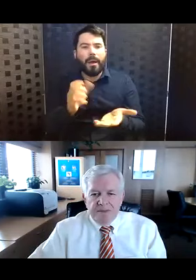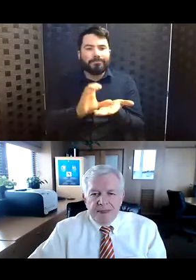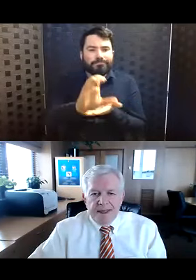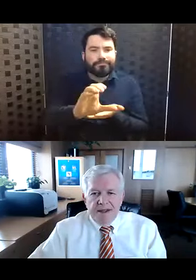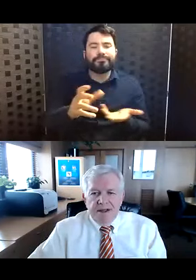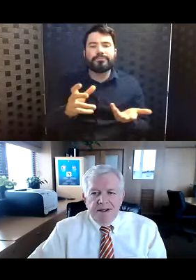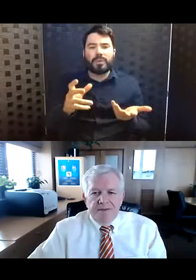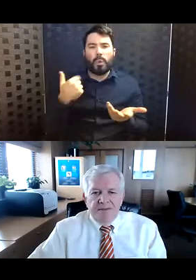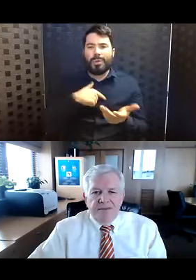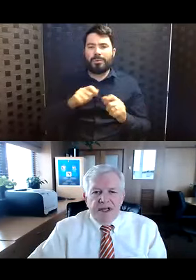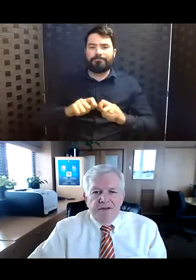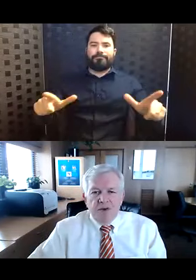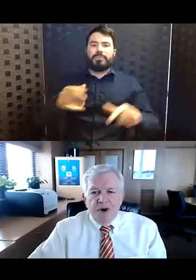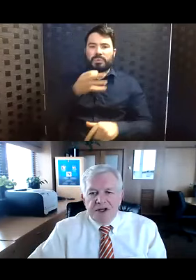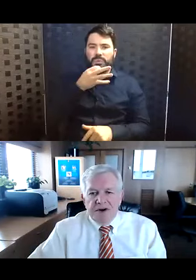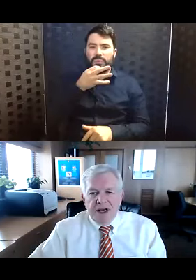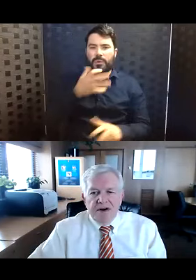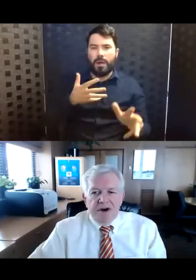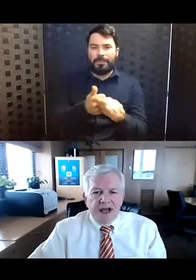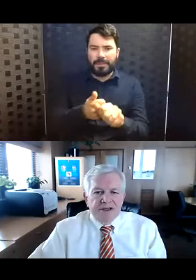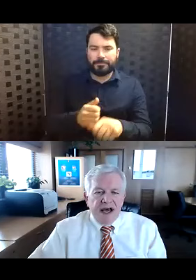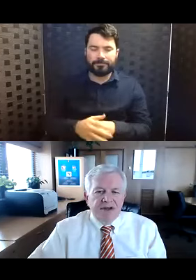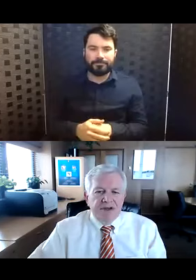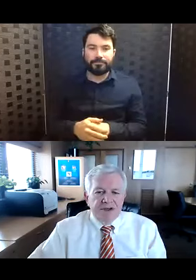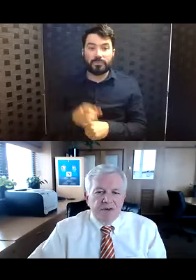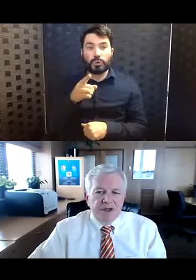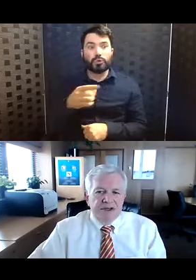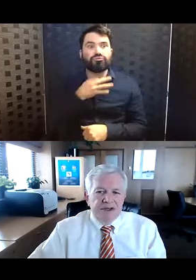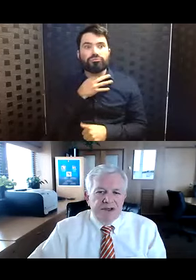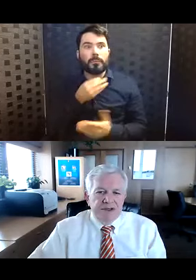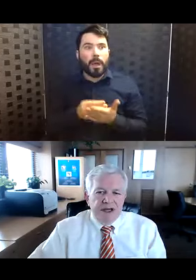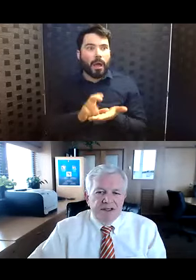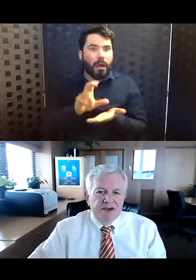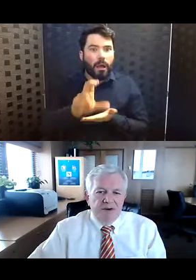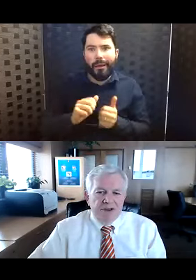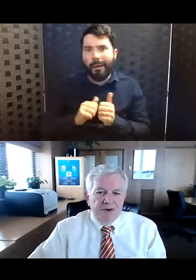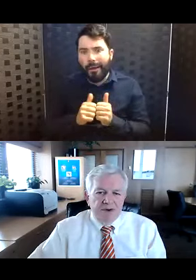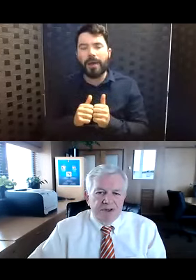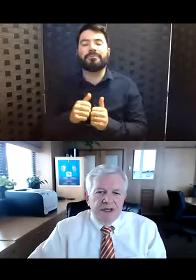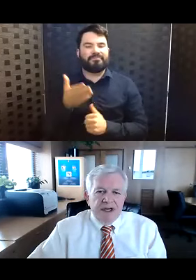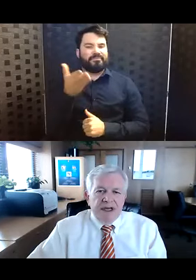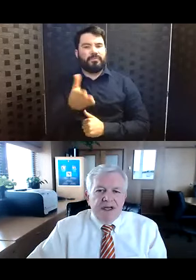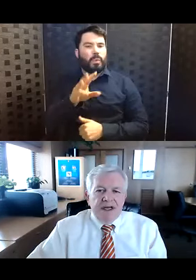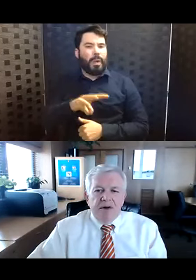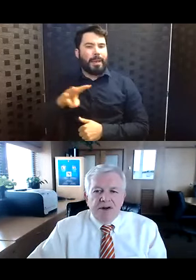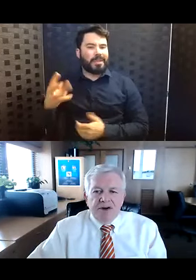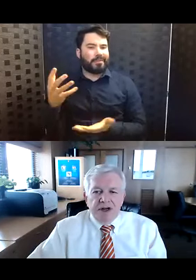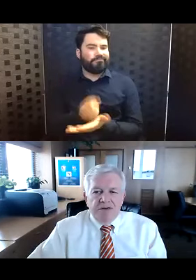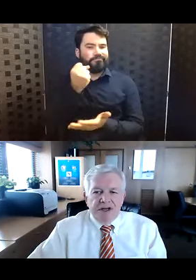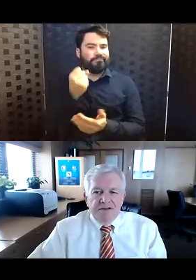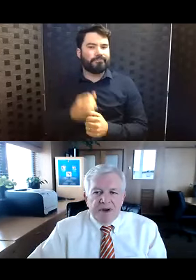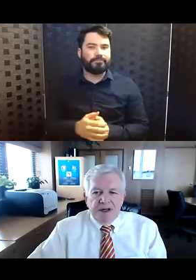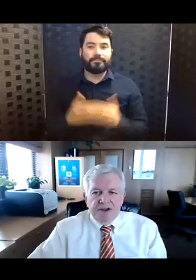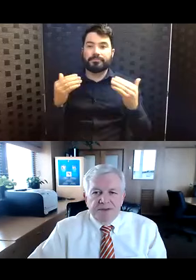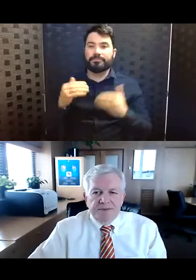updates. If you want to donate or ask how to do so, please use this site. It's a great resource. Now I'll turn it